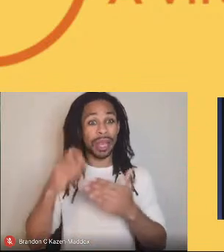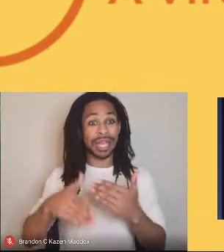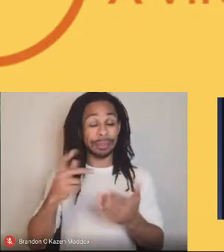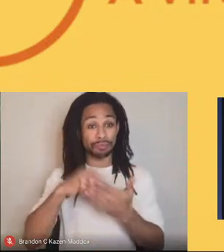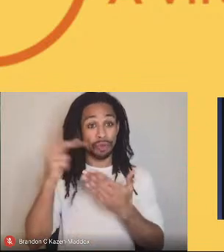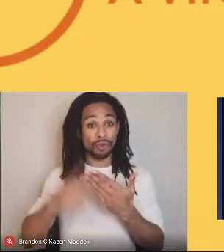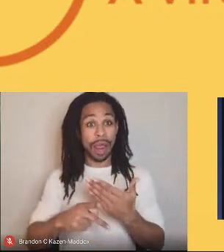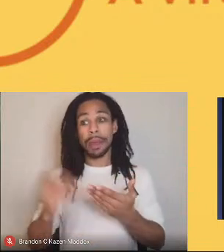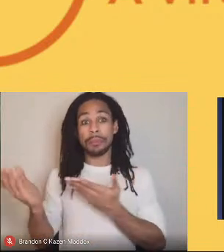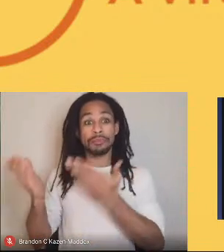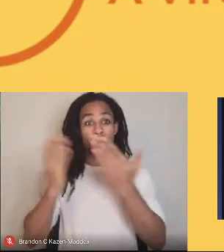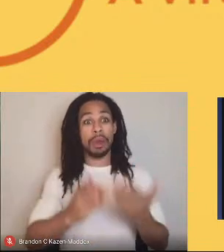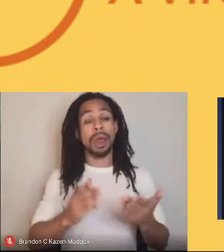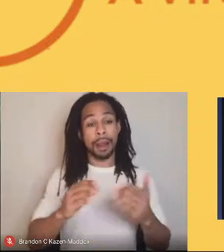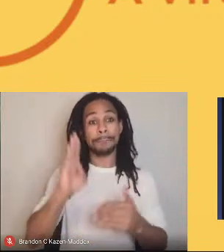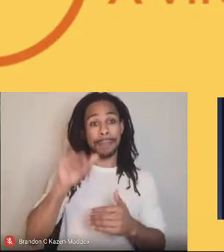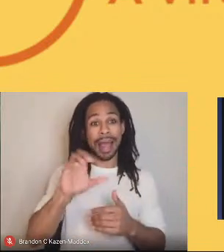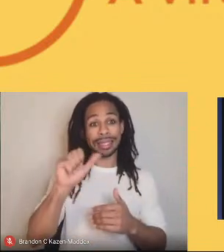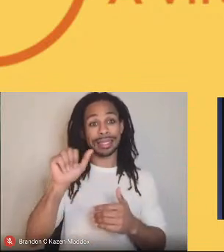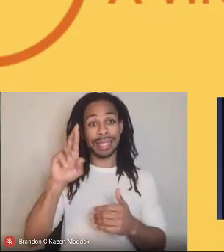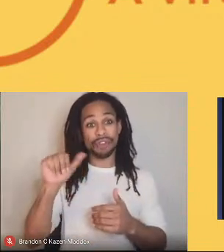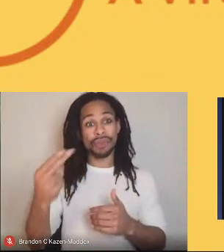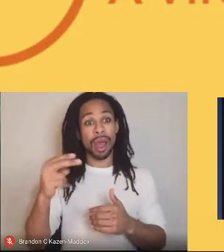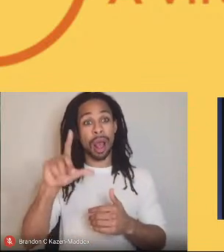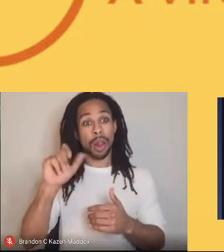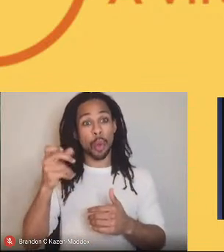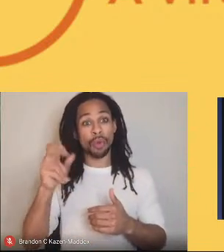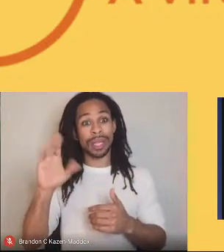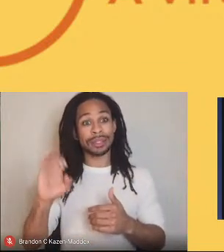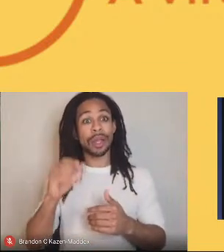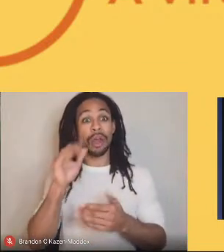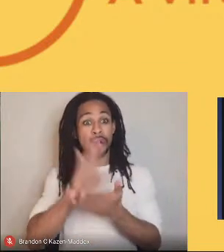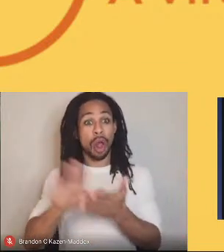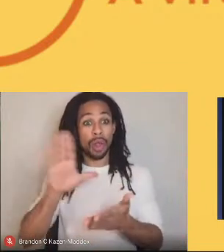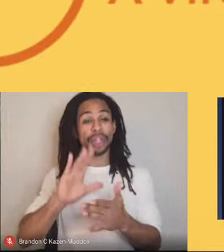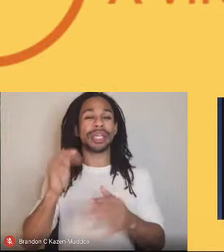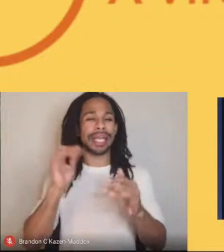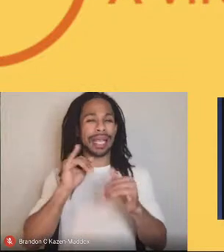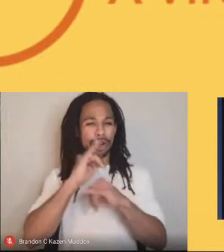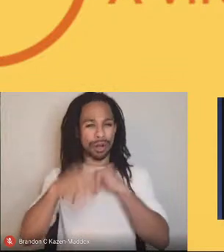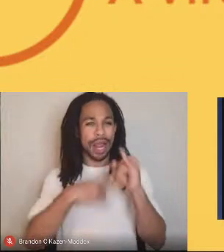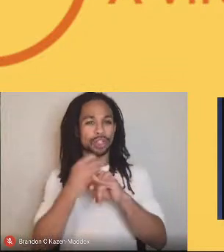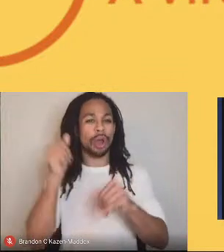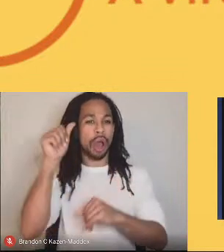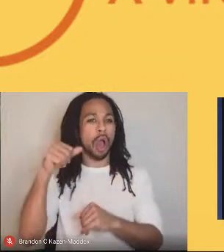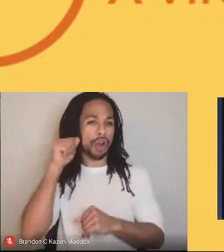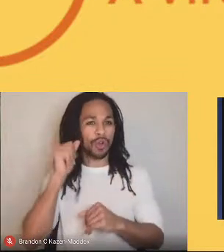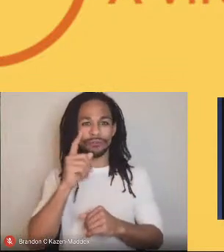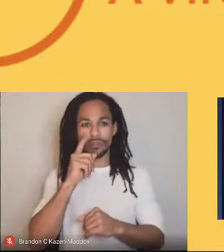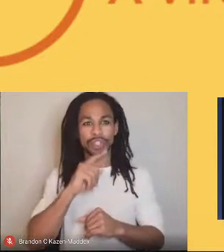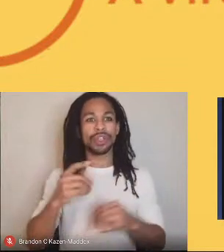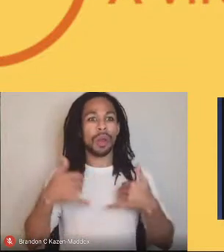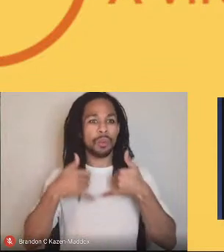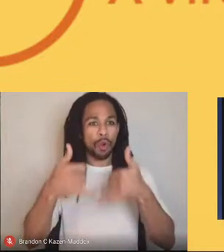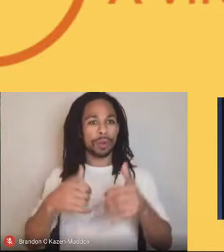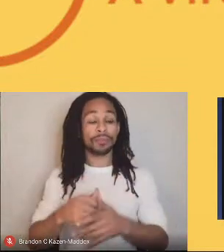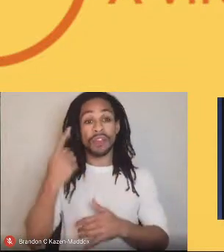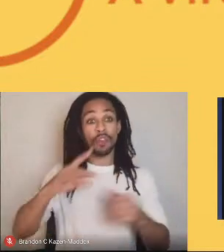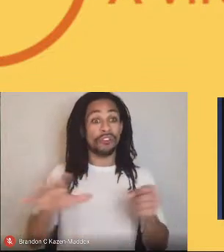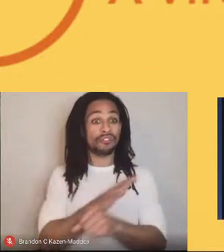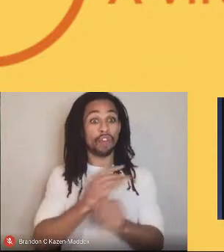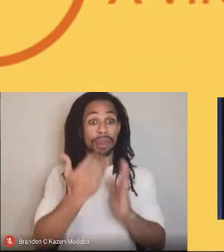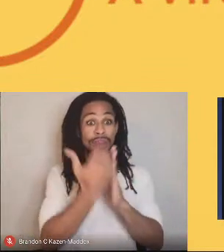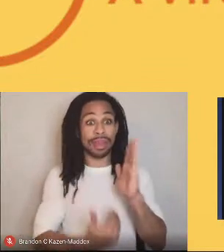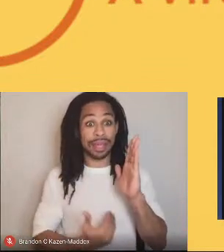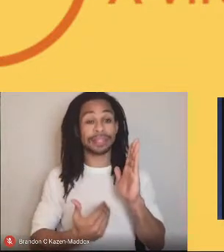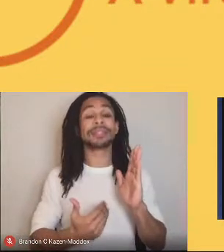in partnership with the SARAs, the Sarah Lawrence College International Audio Fiction Award. For a full list of sessions, visit